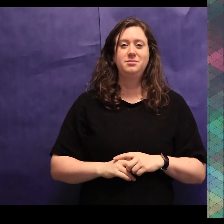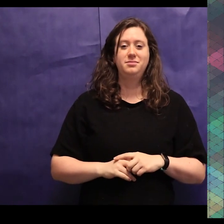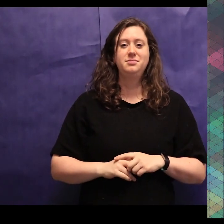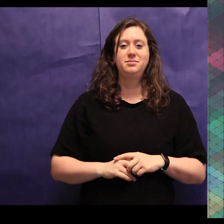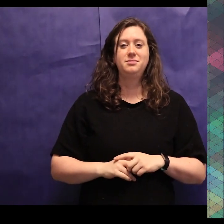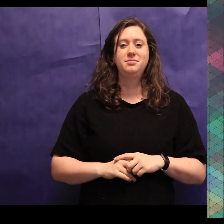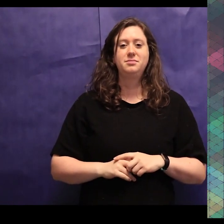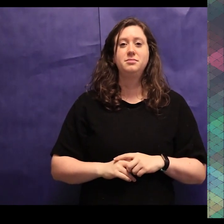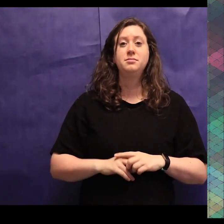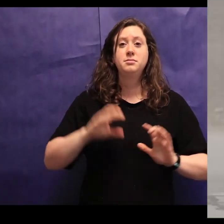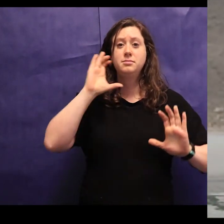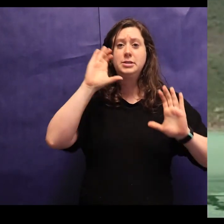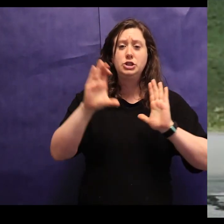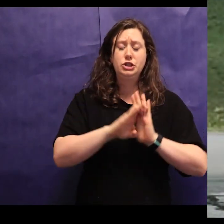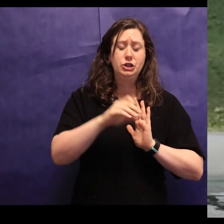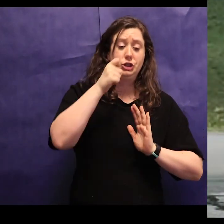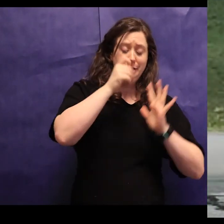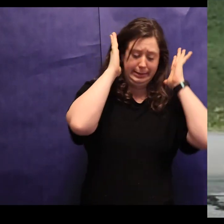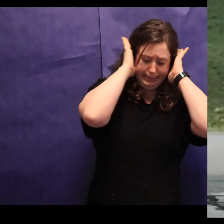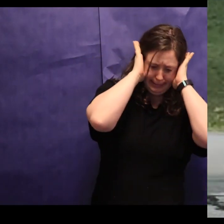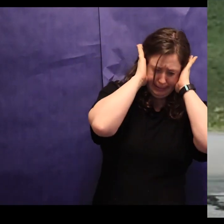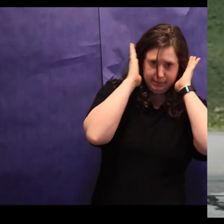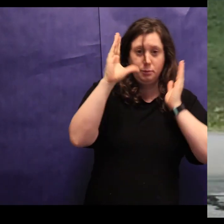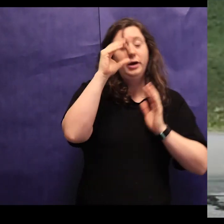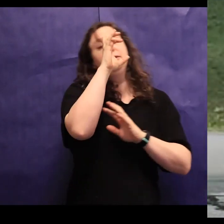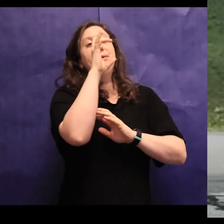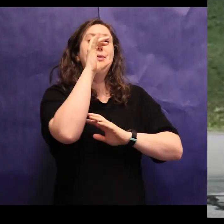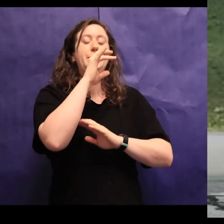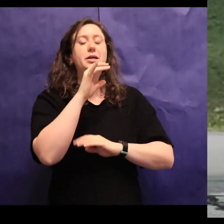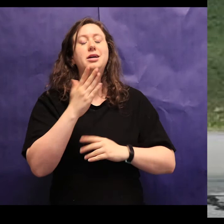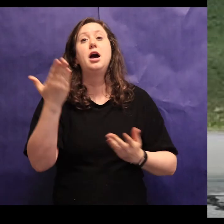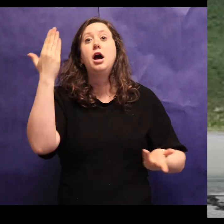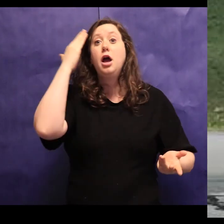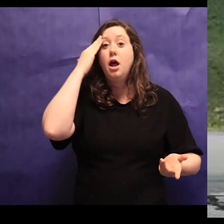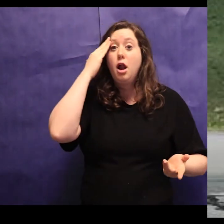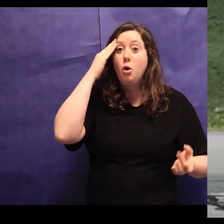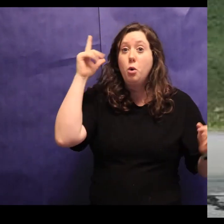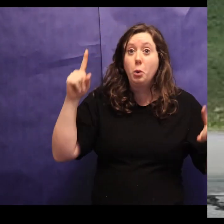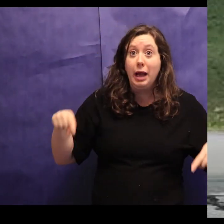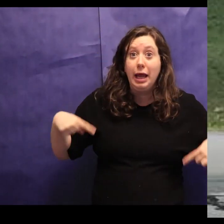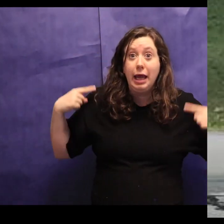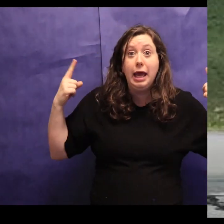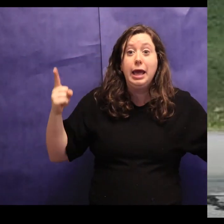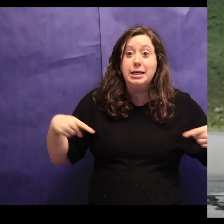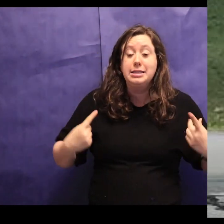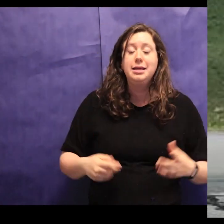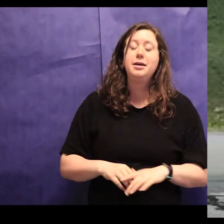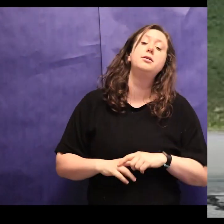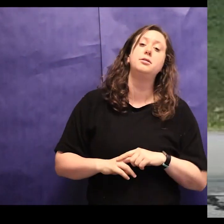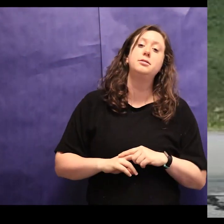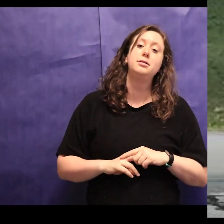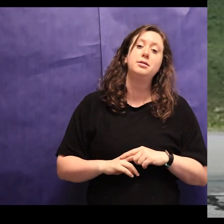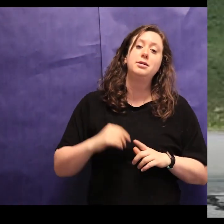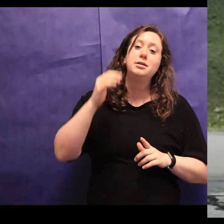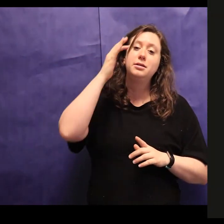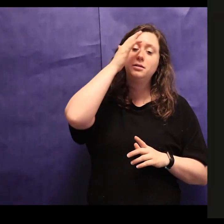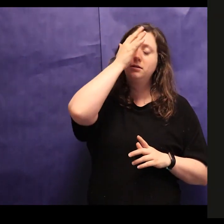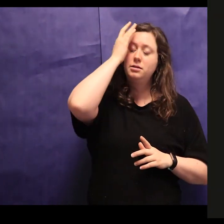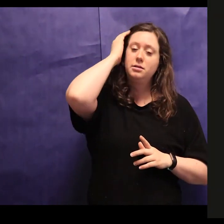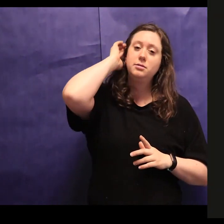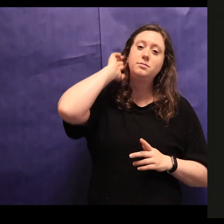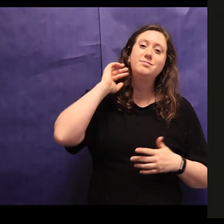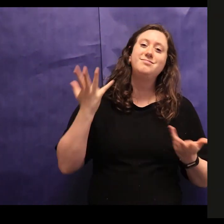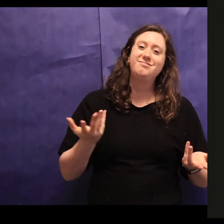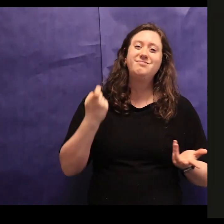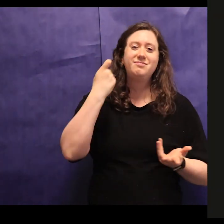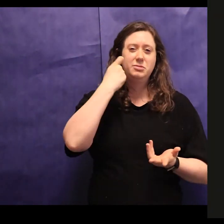came from a picture that depicts a girl being annoyed by a boy with a trumpet. I know, revelation of the century. I know some